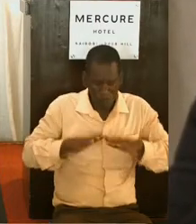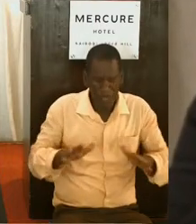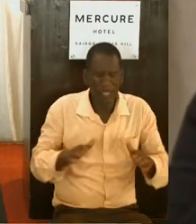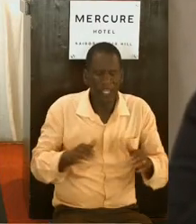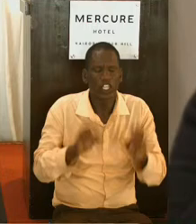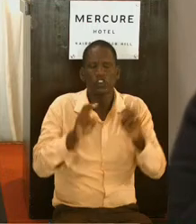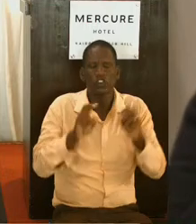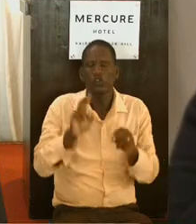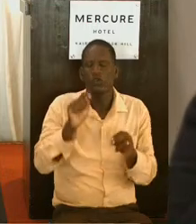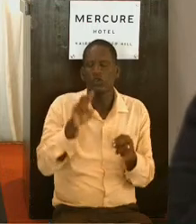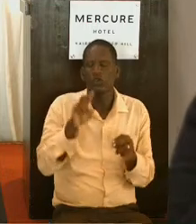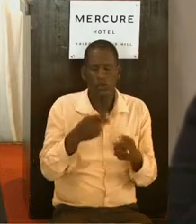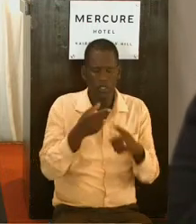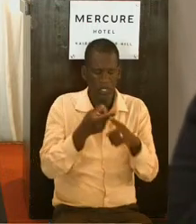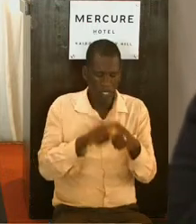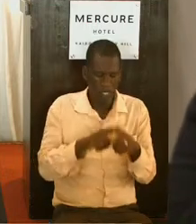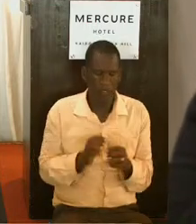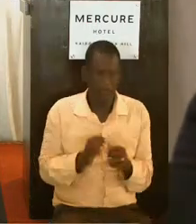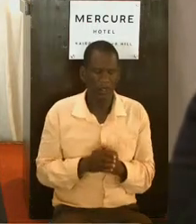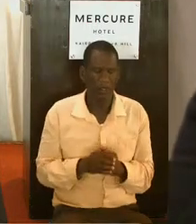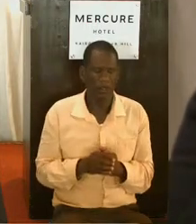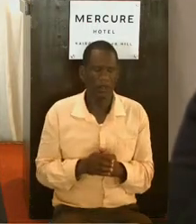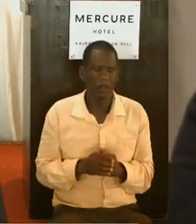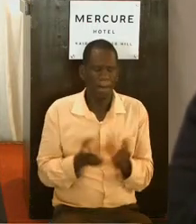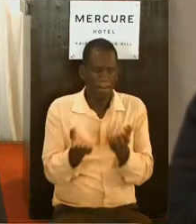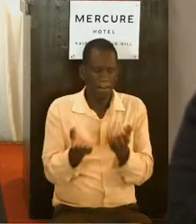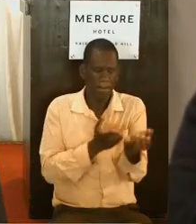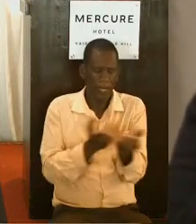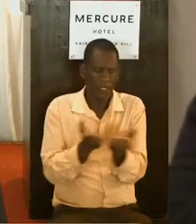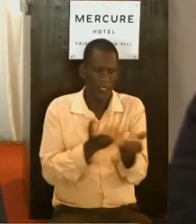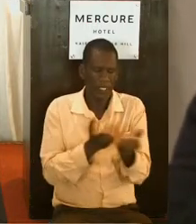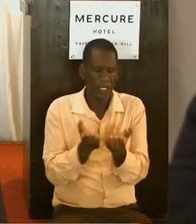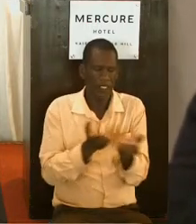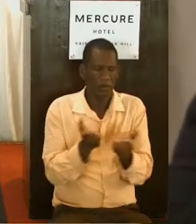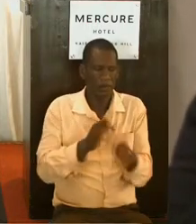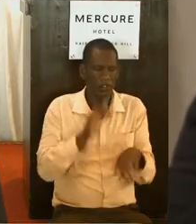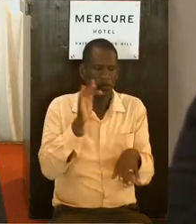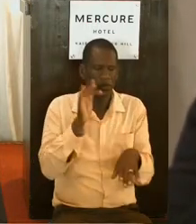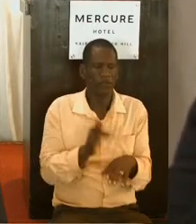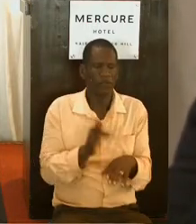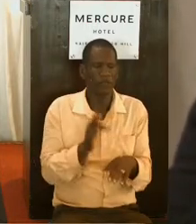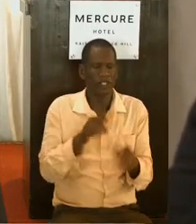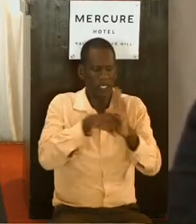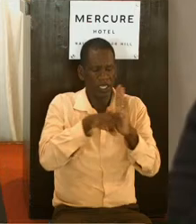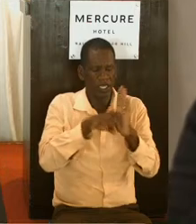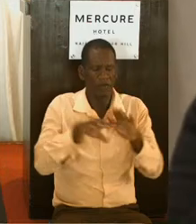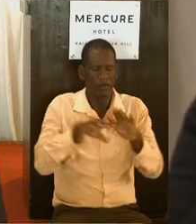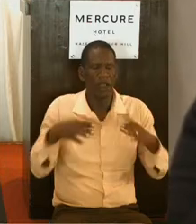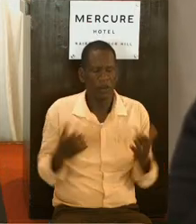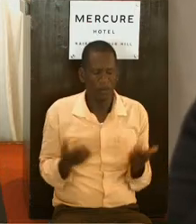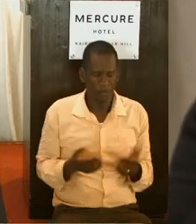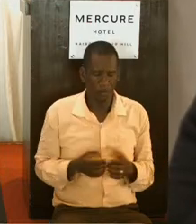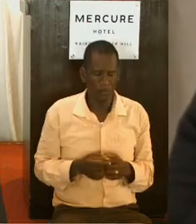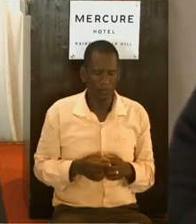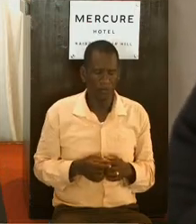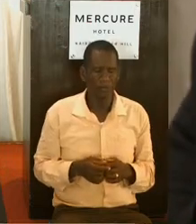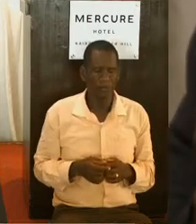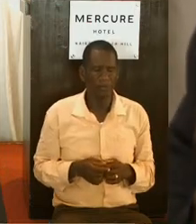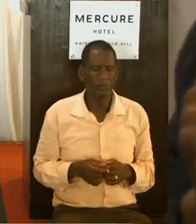utu then business was affected very negatively how